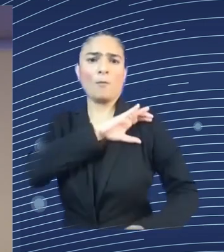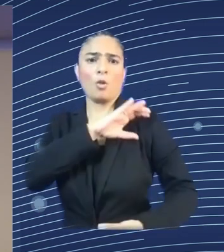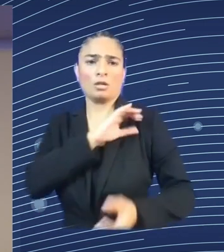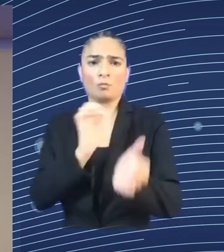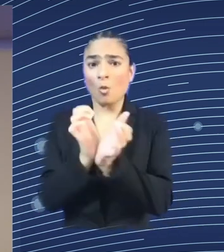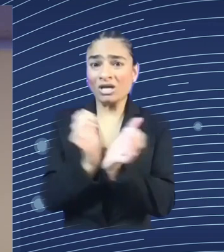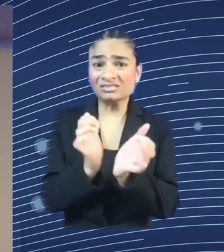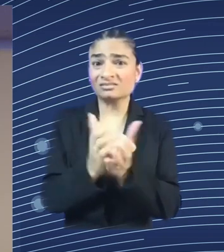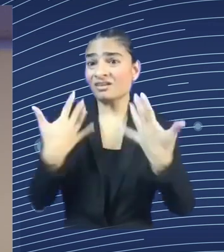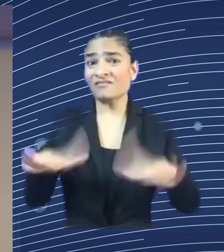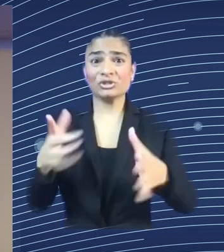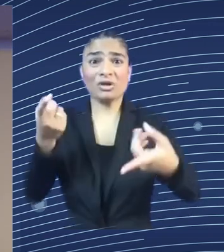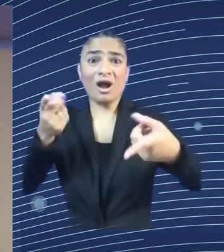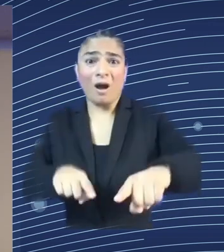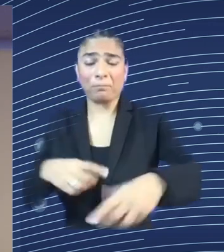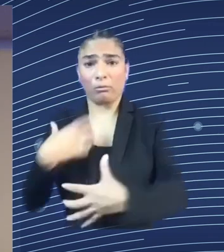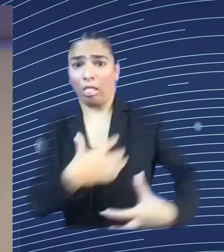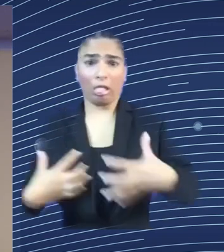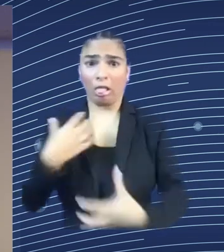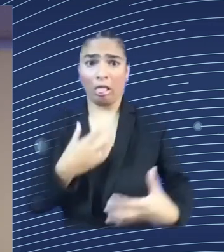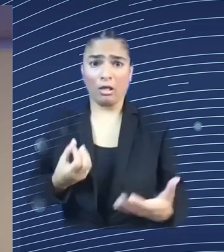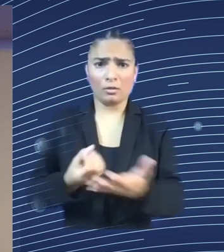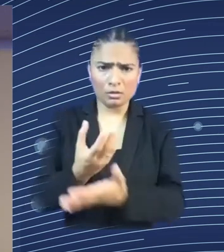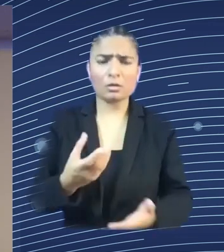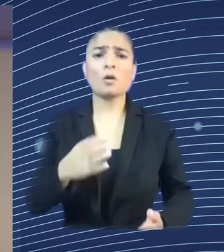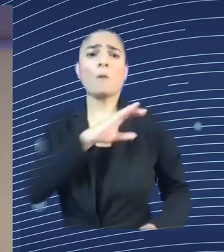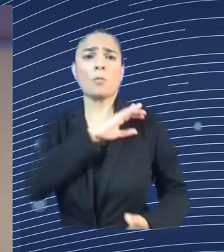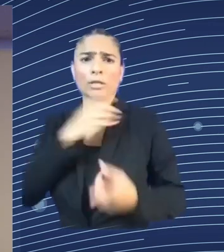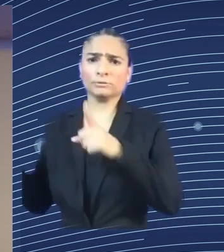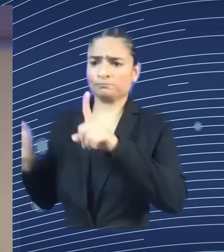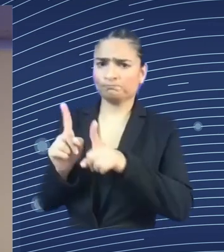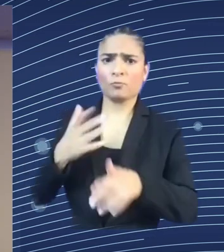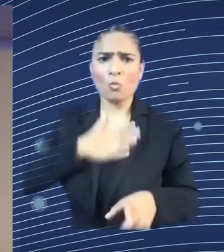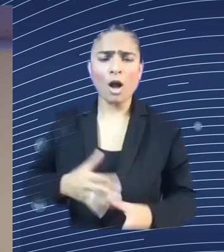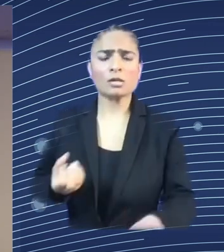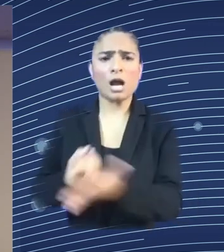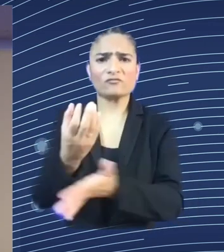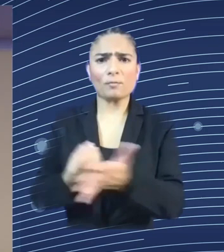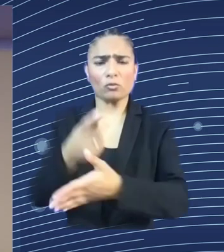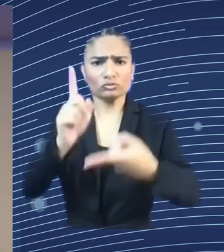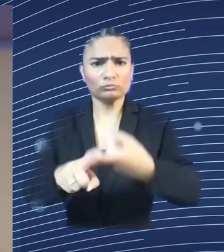big questioner. The yes or no is not decided by the woman. The woman is going to just like being asked,